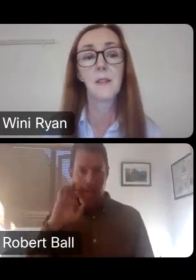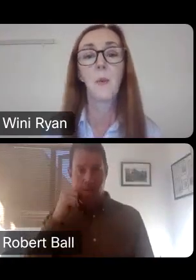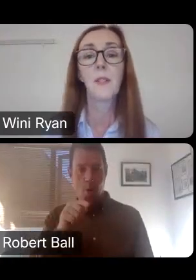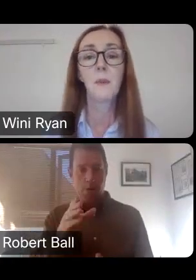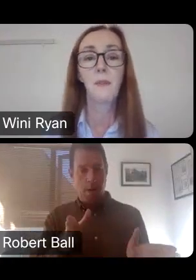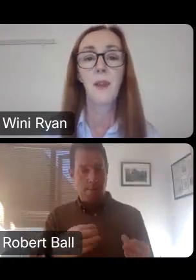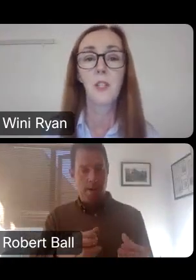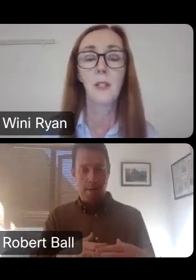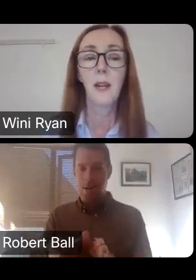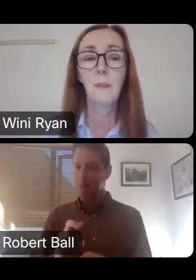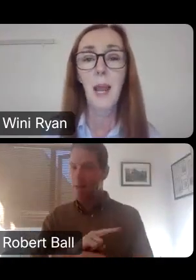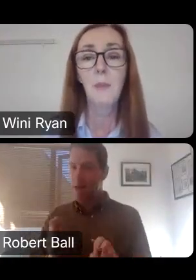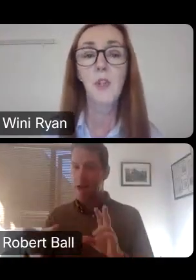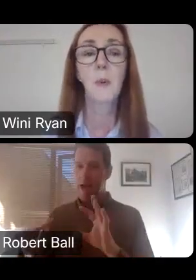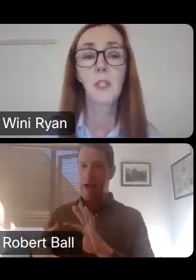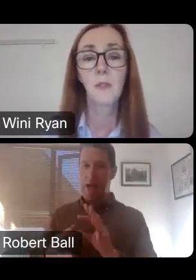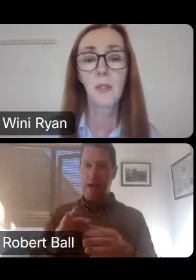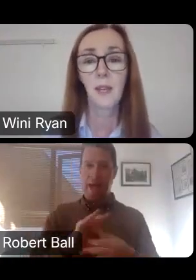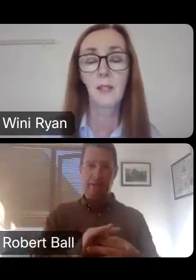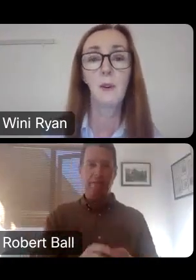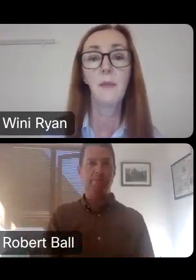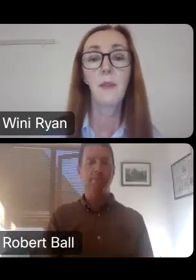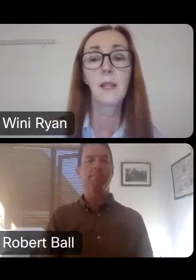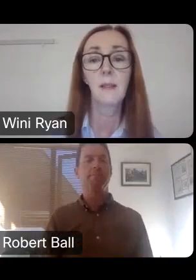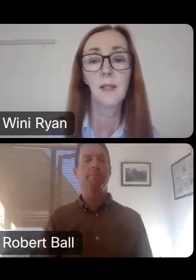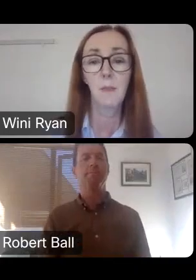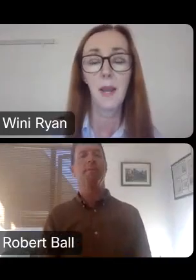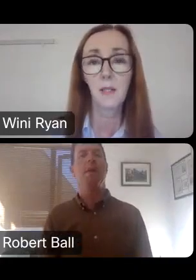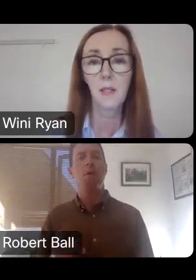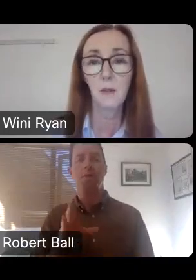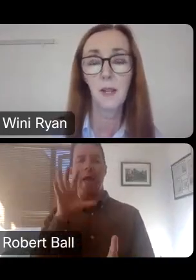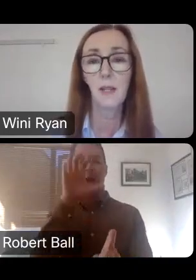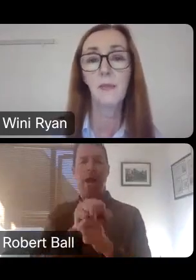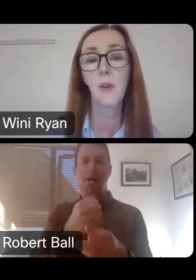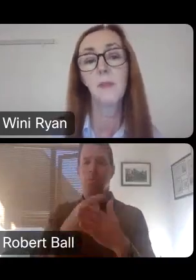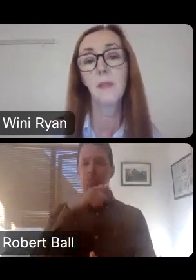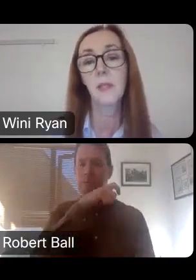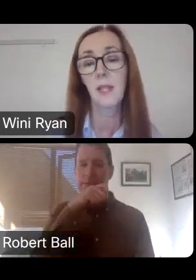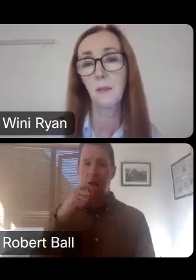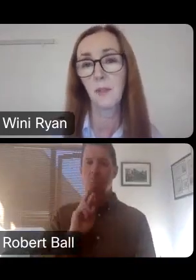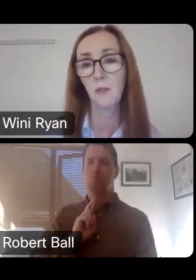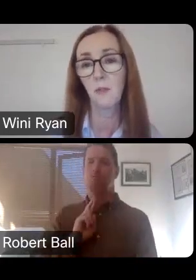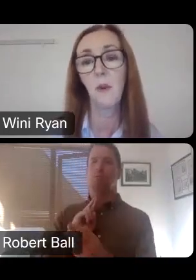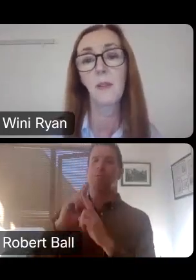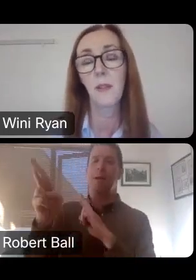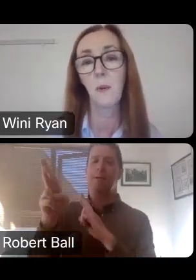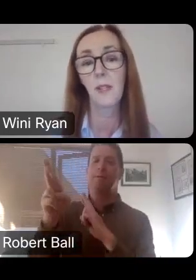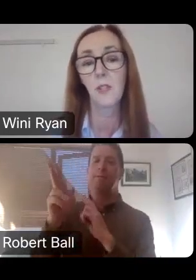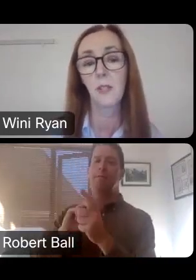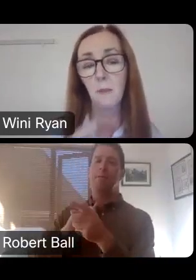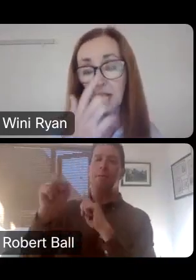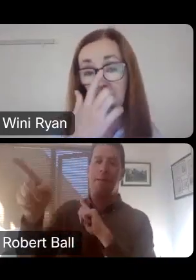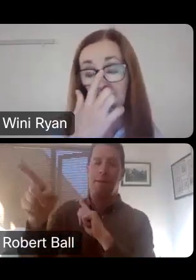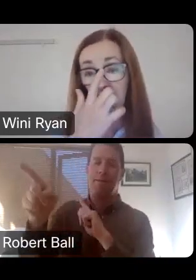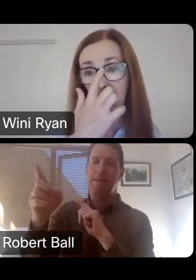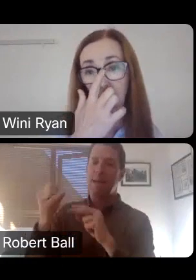So what's a reflection? I'm capturing what you've said and reflecting this back to you in the form of a statement rather than a question.